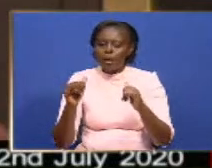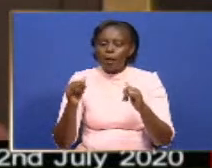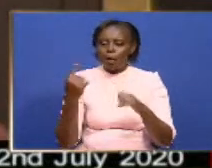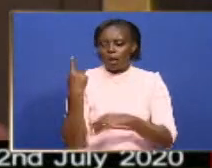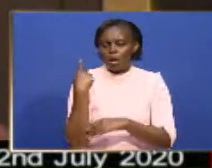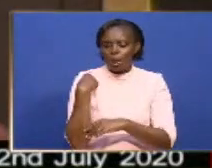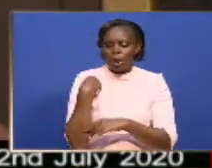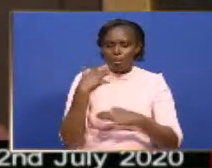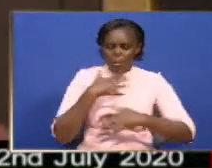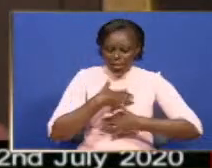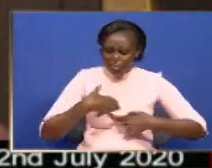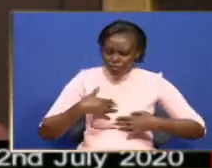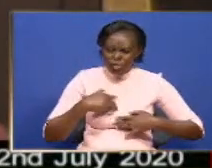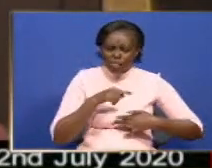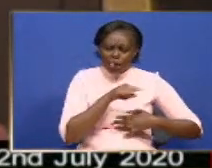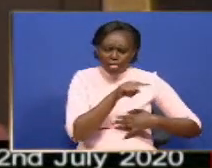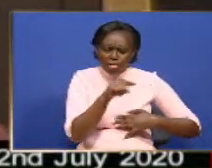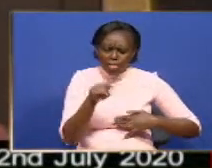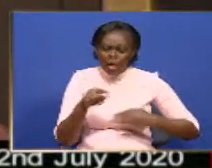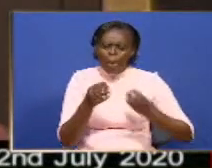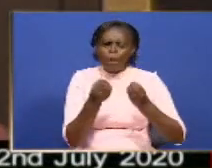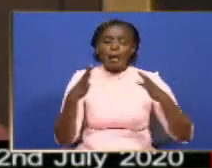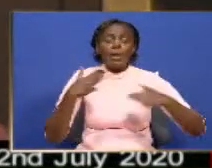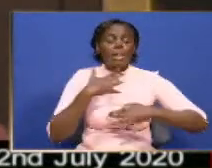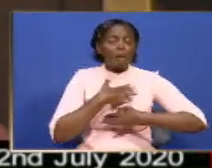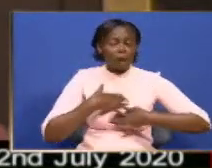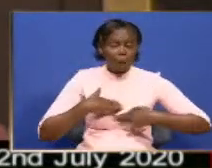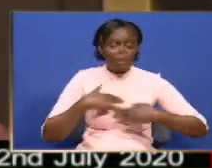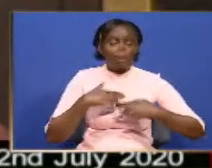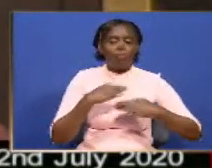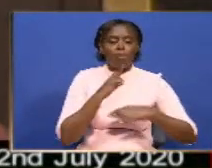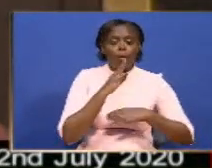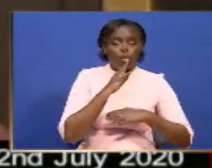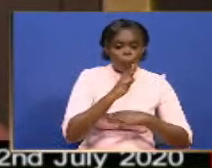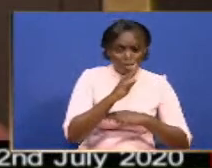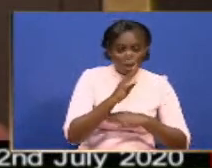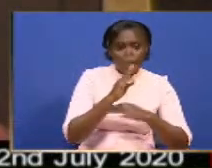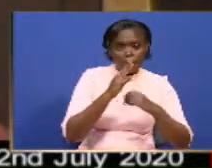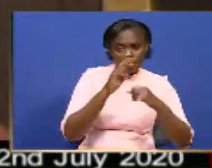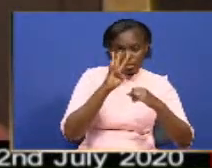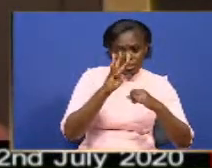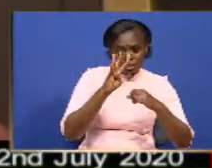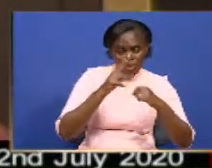is quite big. The total of